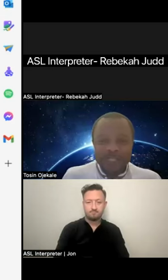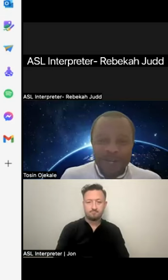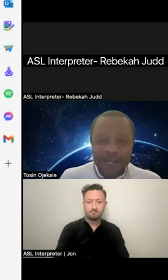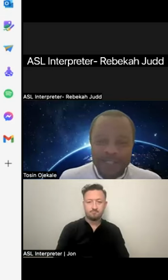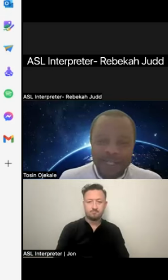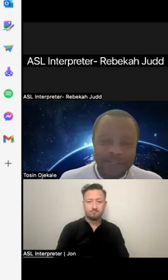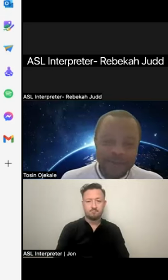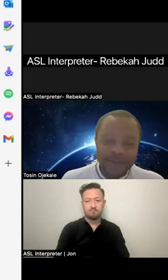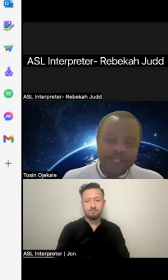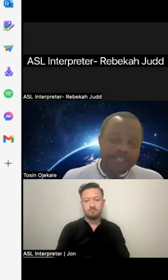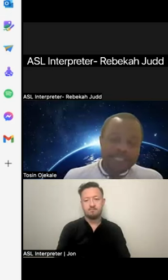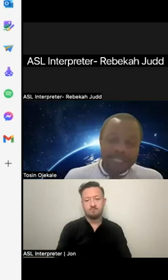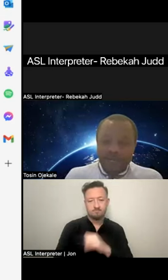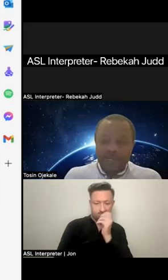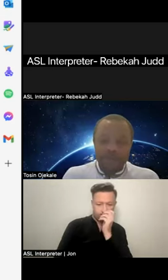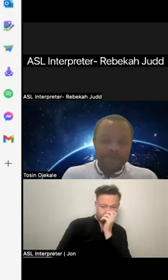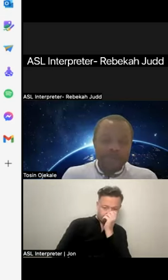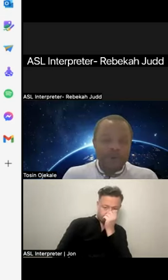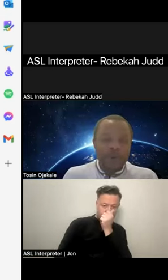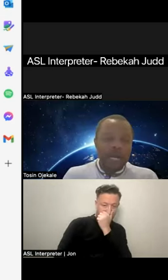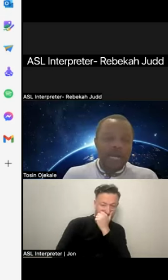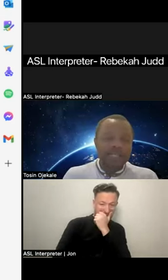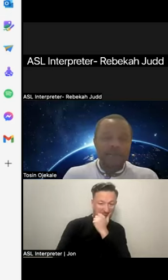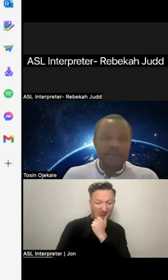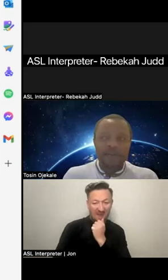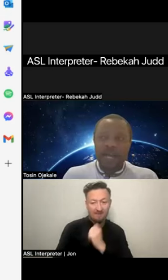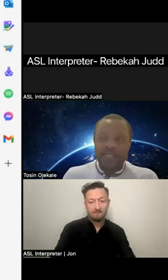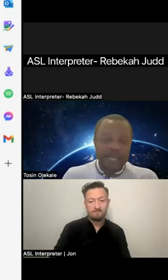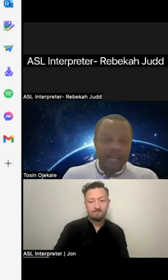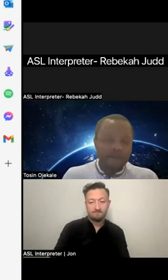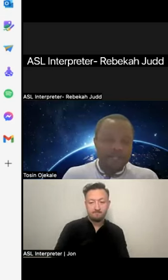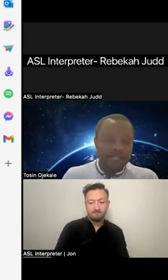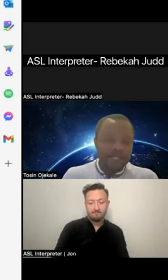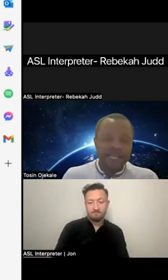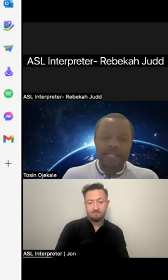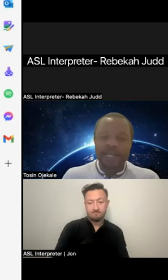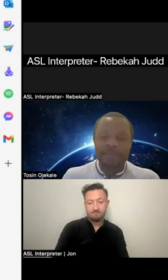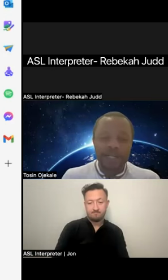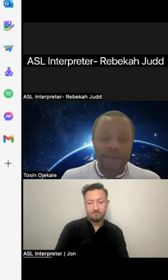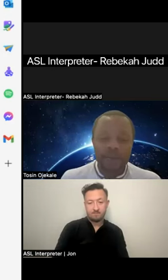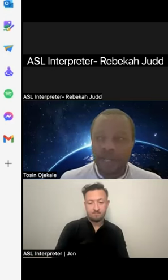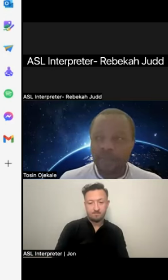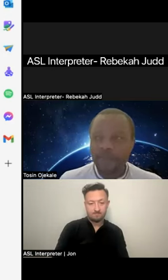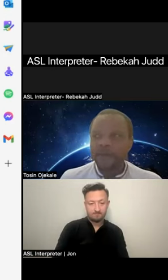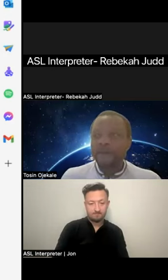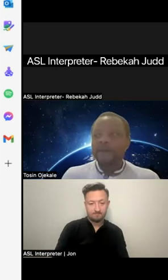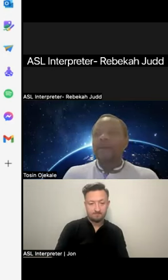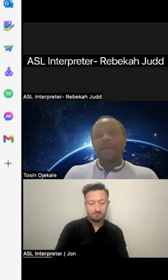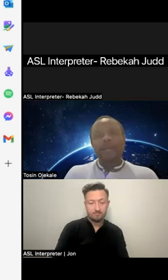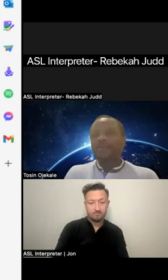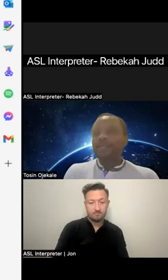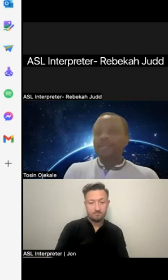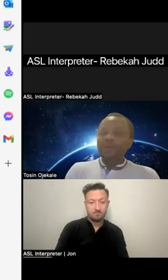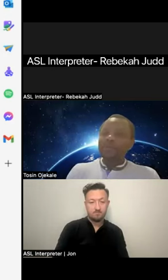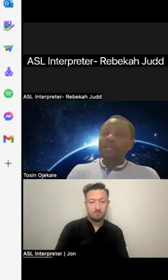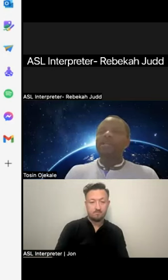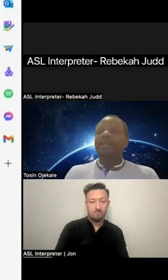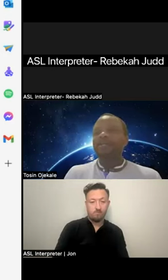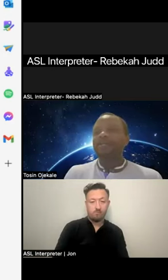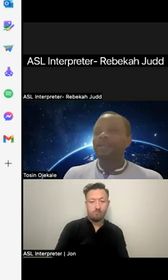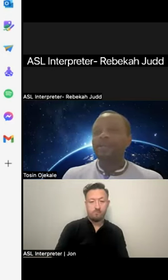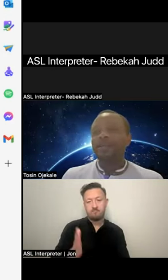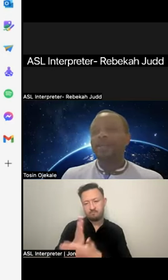Anyone with a fire detector or heat detector at home? Or have you seen this air sampling equipment before? Yeah, you see, some people